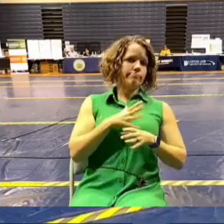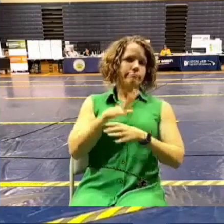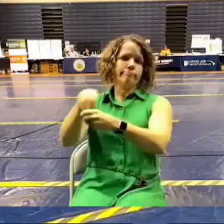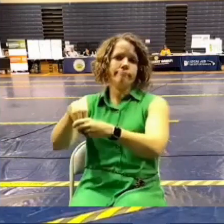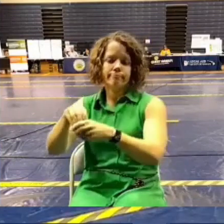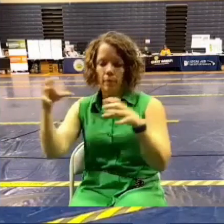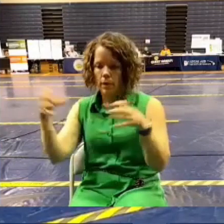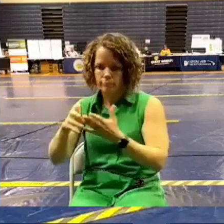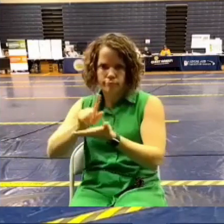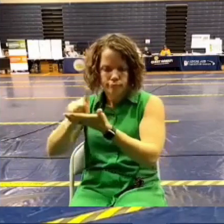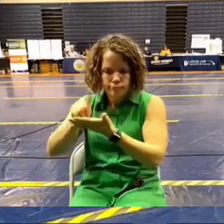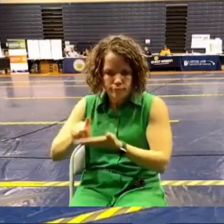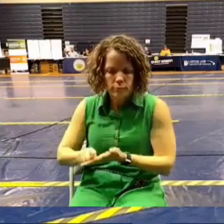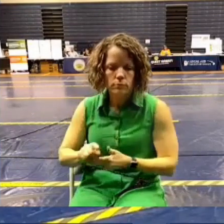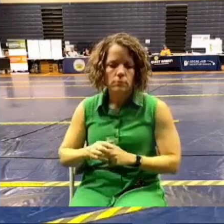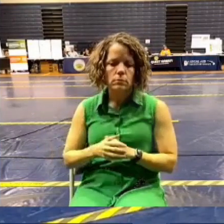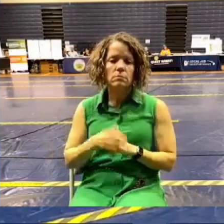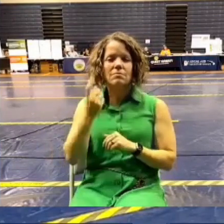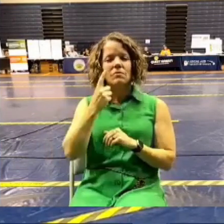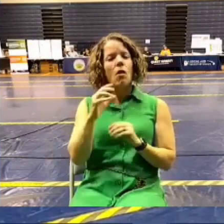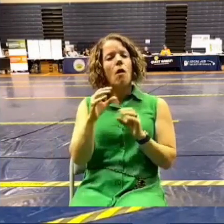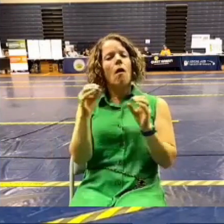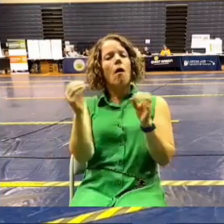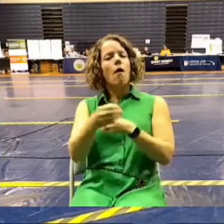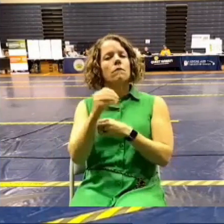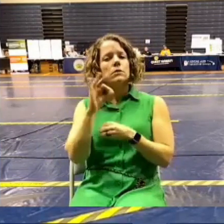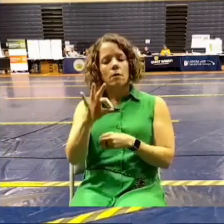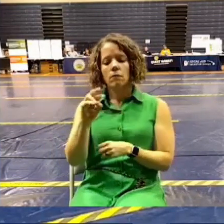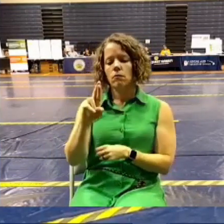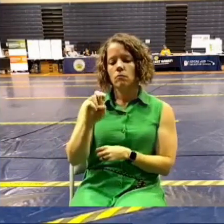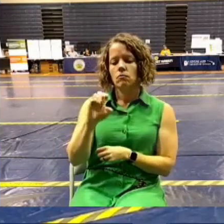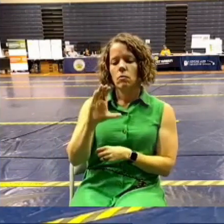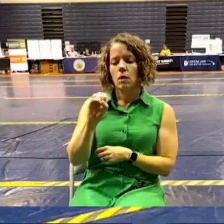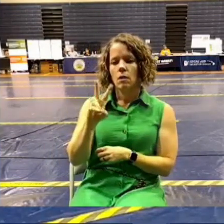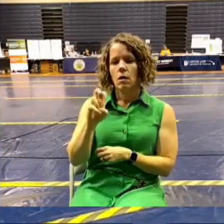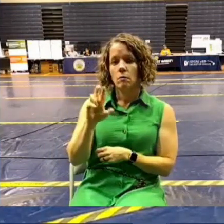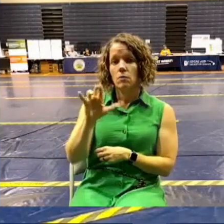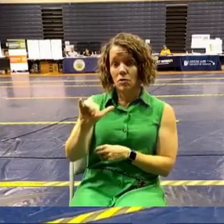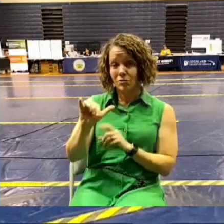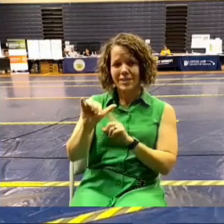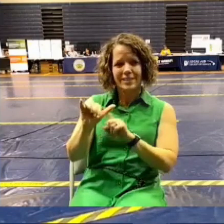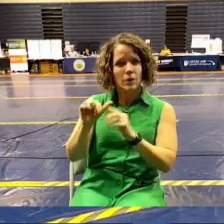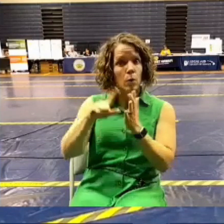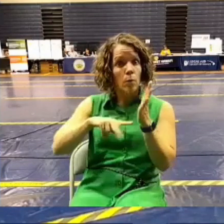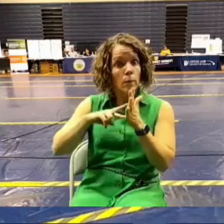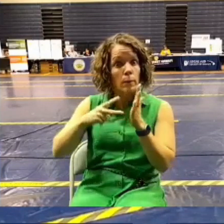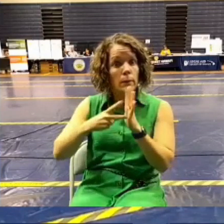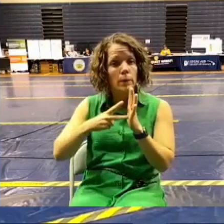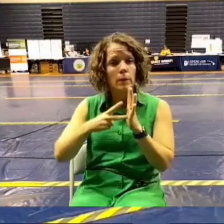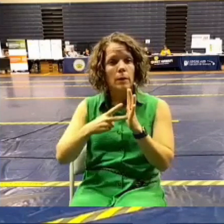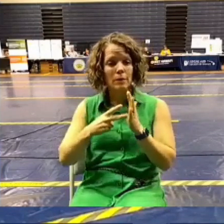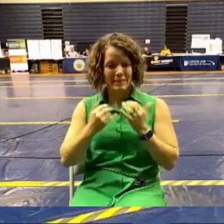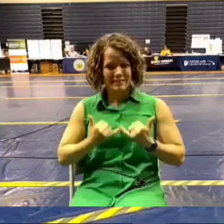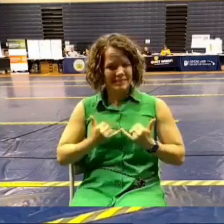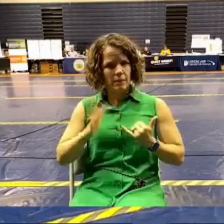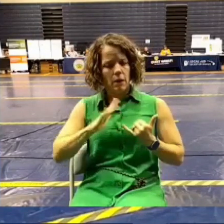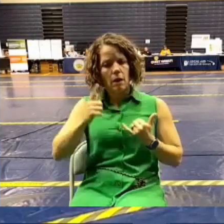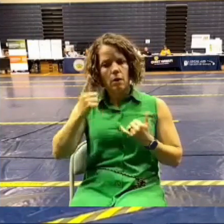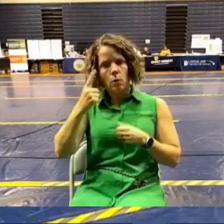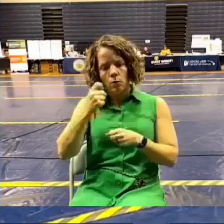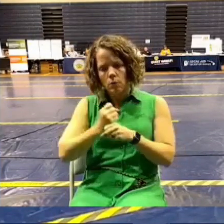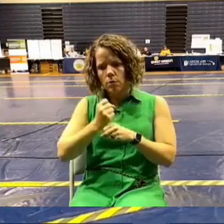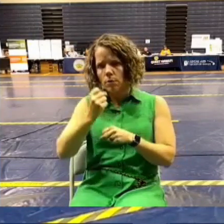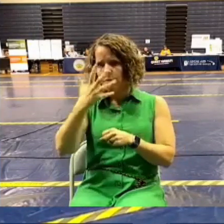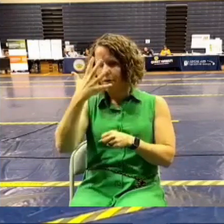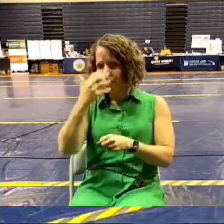talk about this Office of Recovery, you're talking about not things that are being recovered now, but you're talking 1 year, 5 years, 10 years. So we're